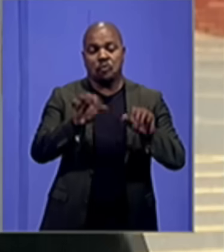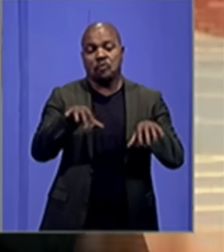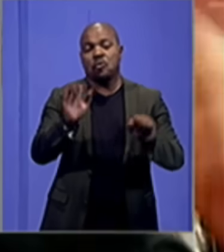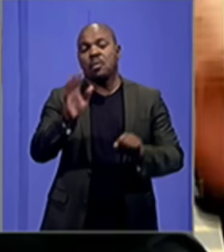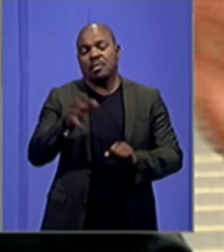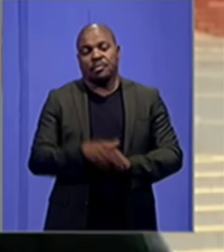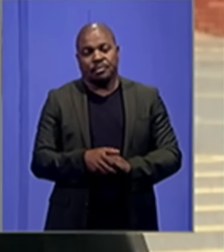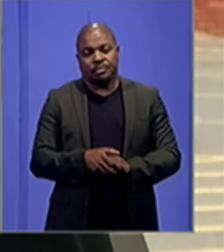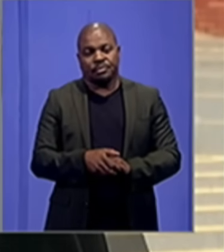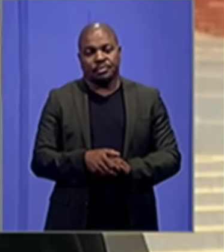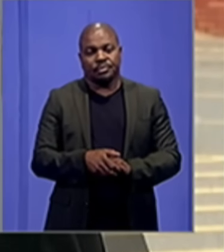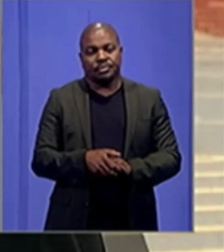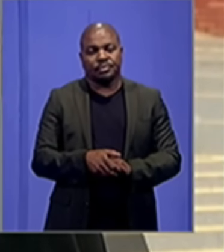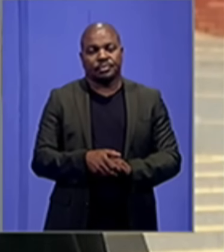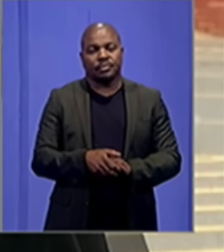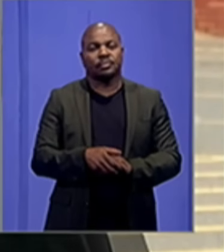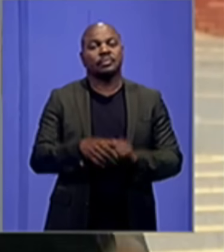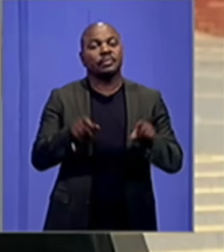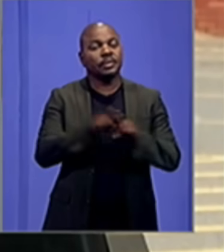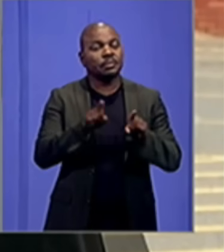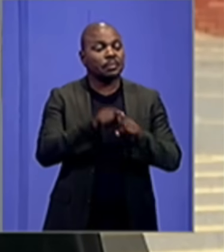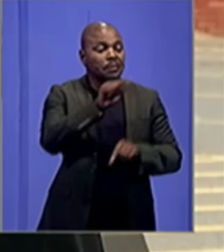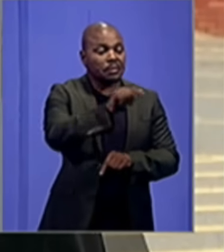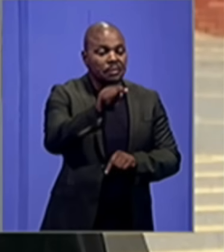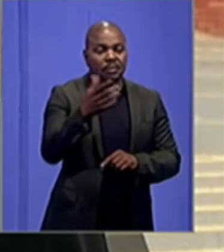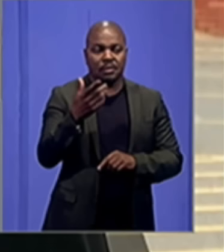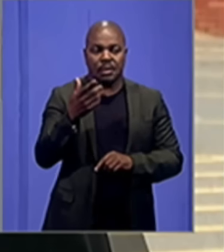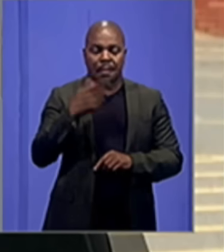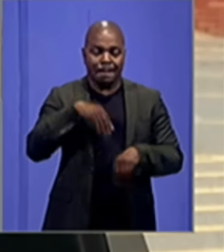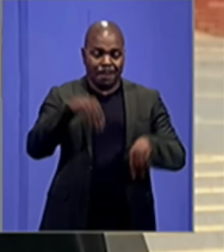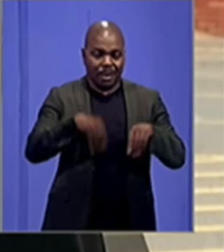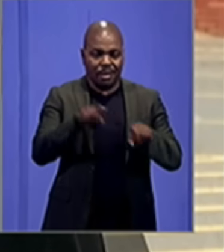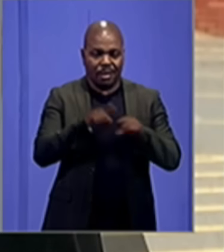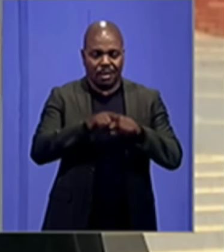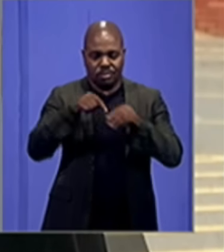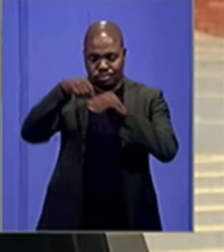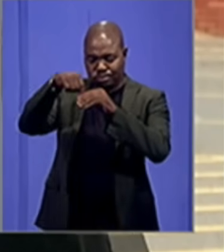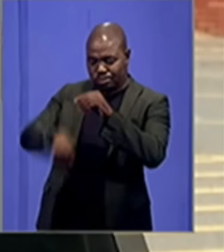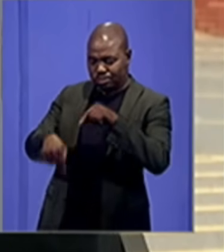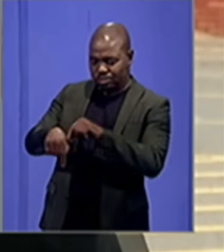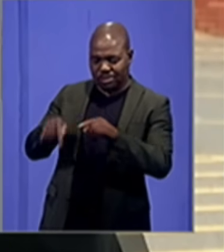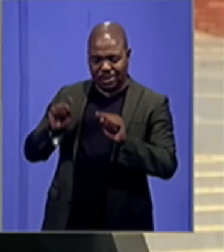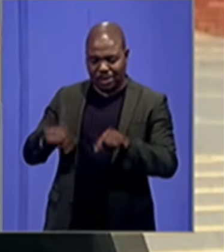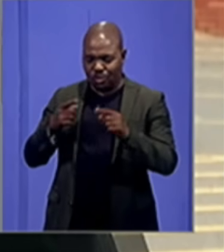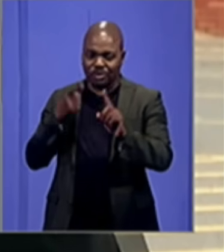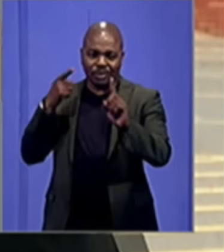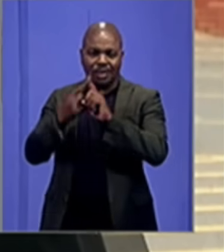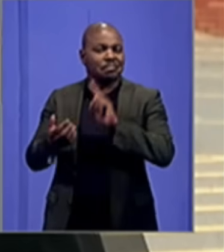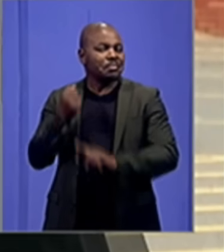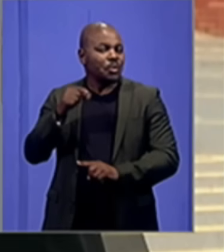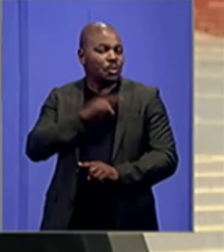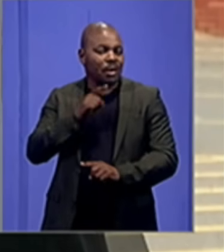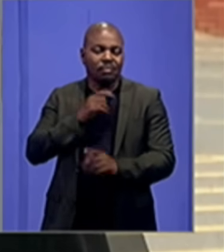gore that mine or that plant mine by bitsa ka shaft I gone go meter its targets because of